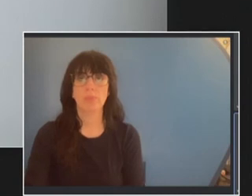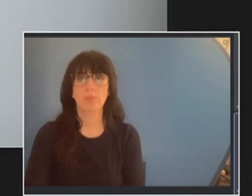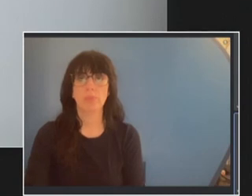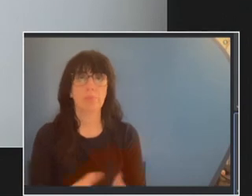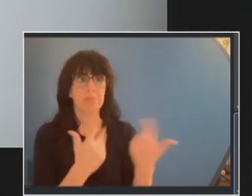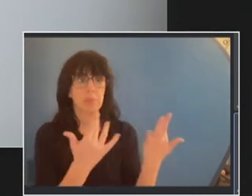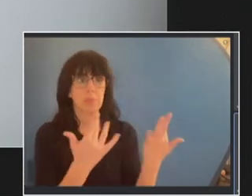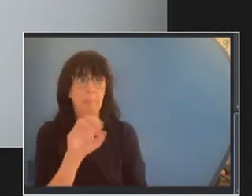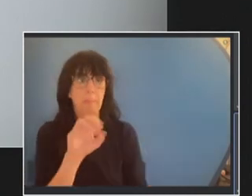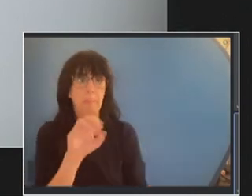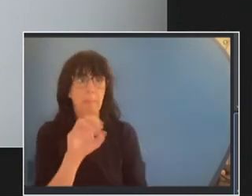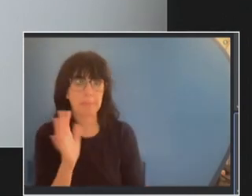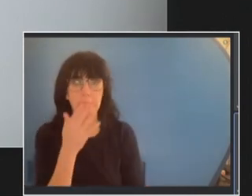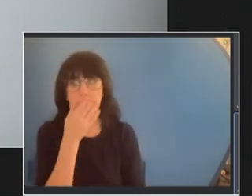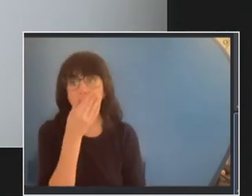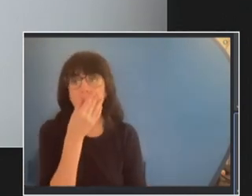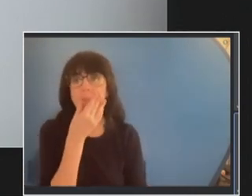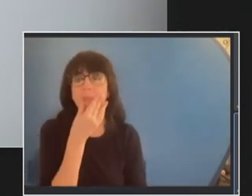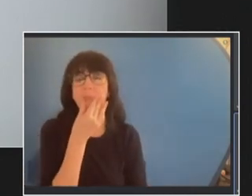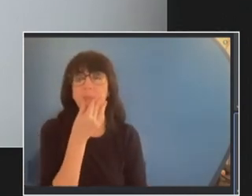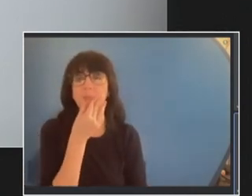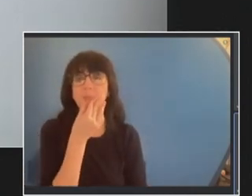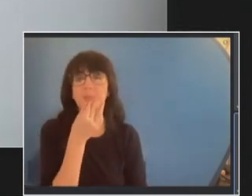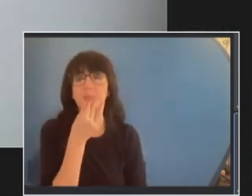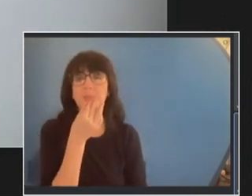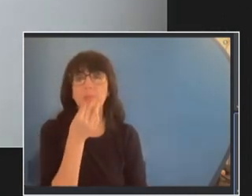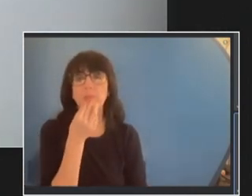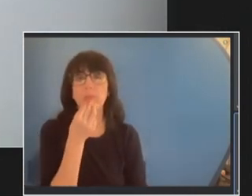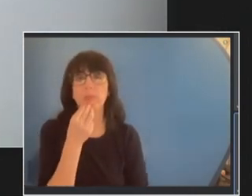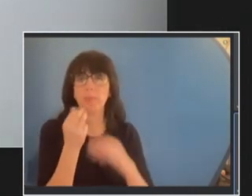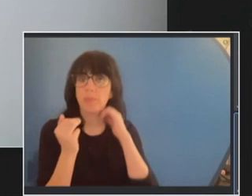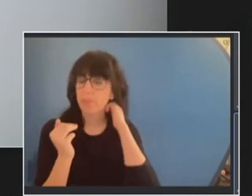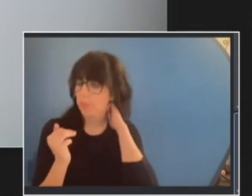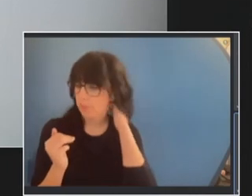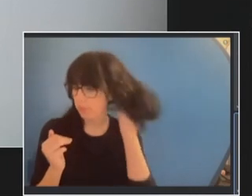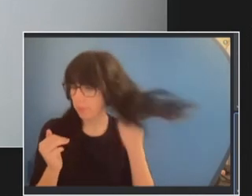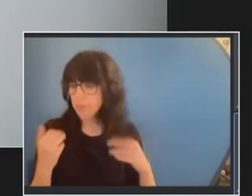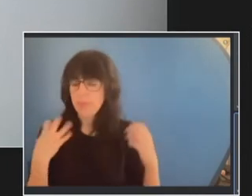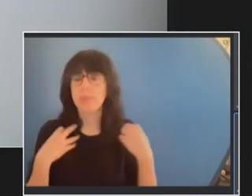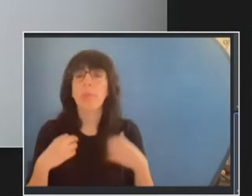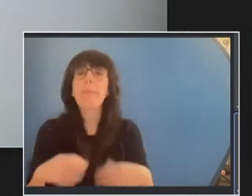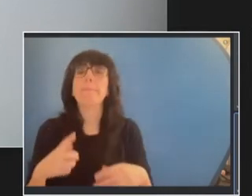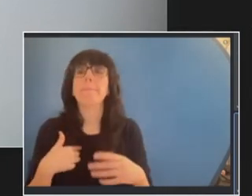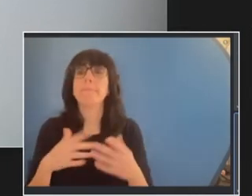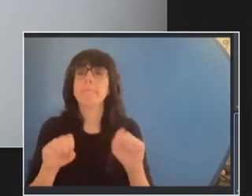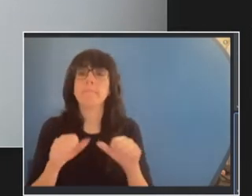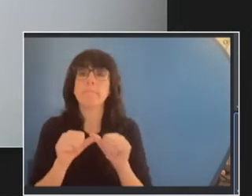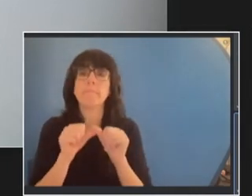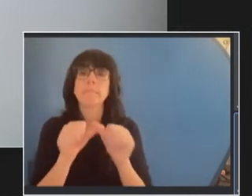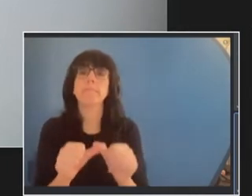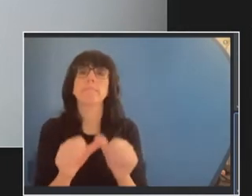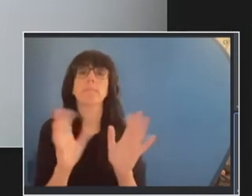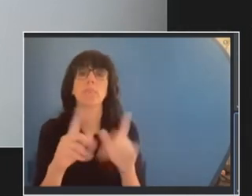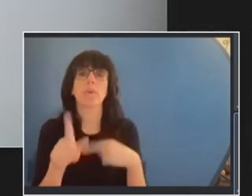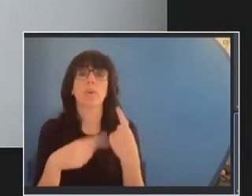McNatt. Well, I'll continue talking about the book then.